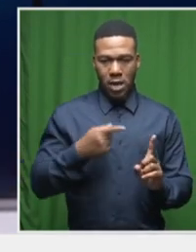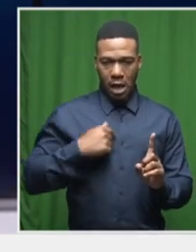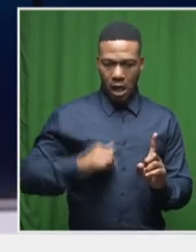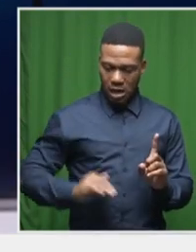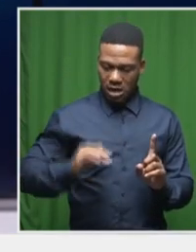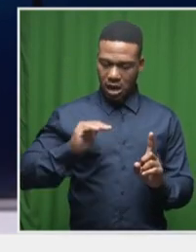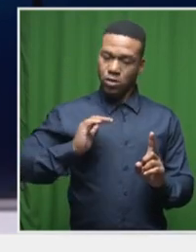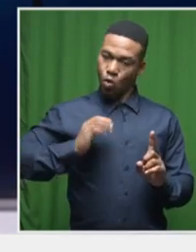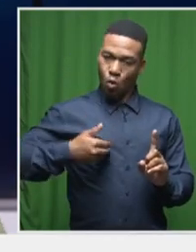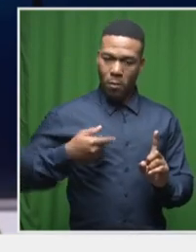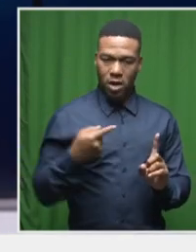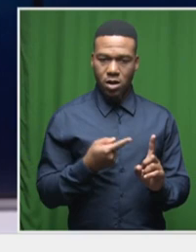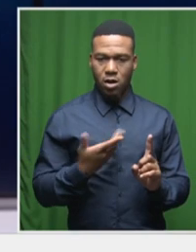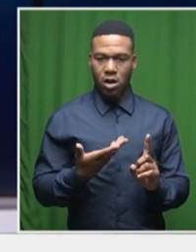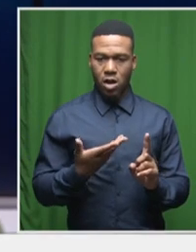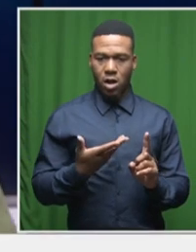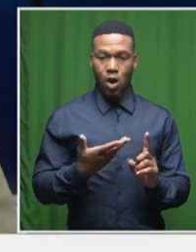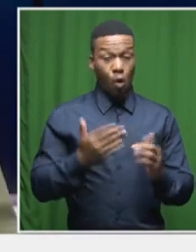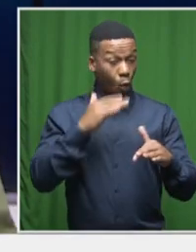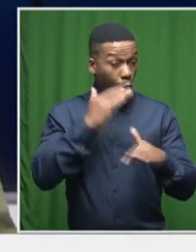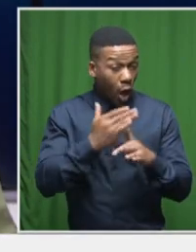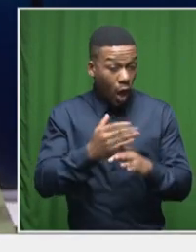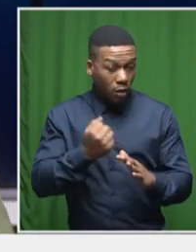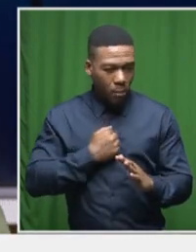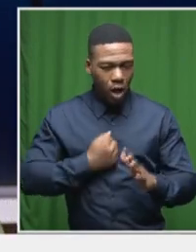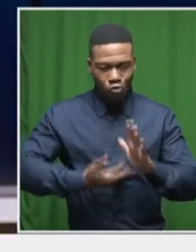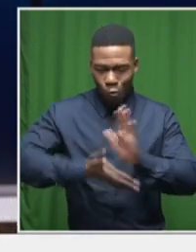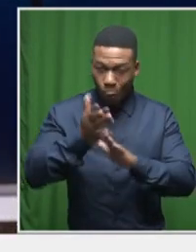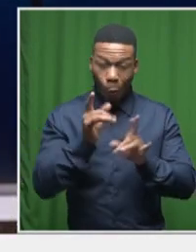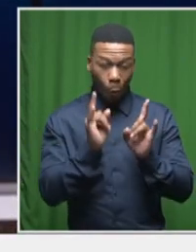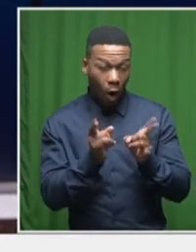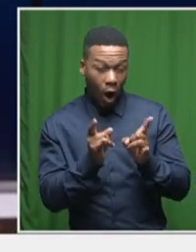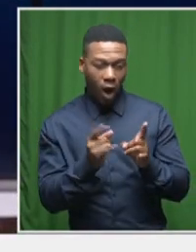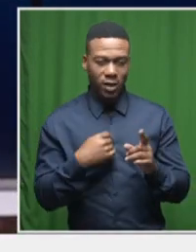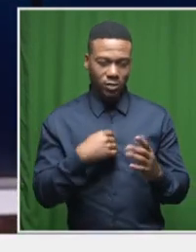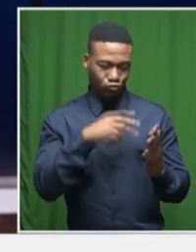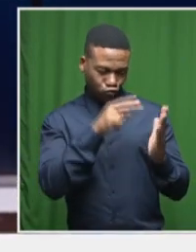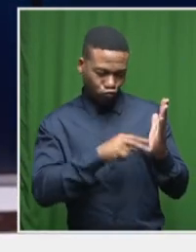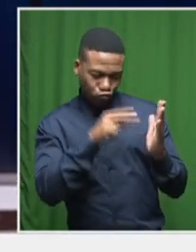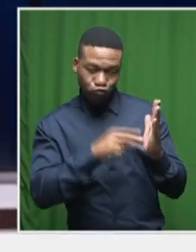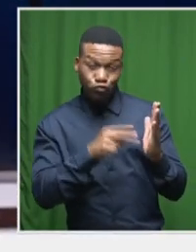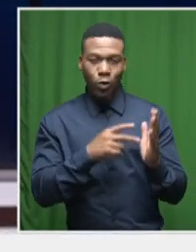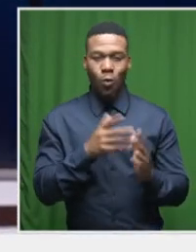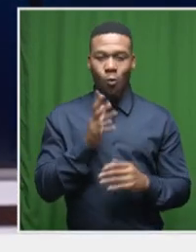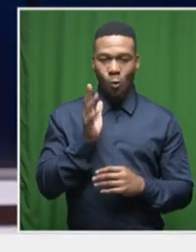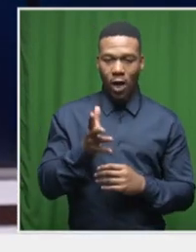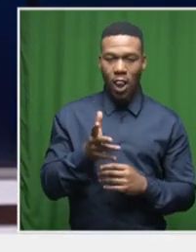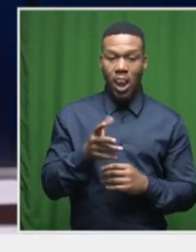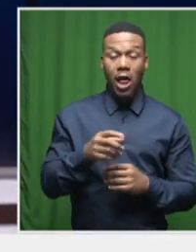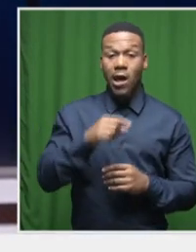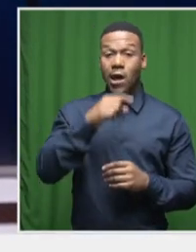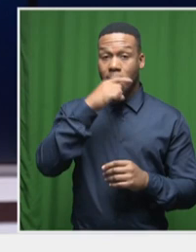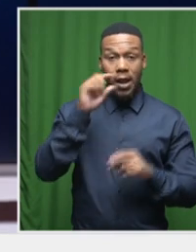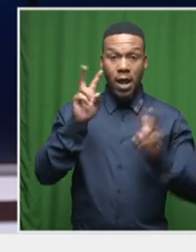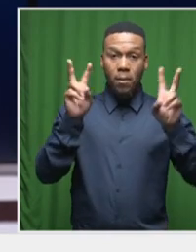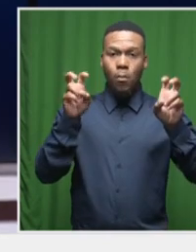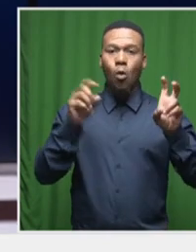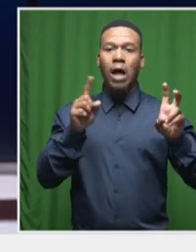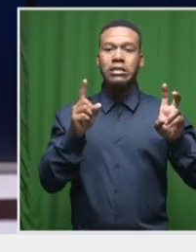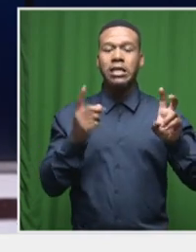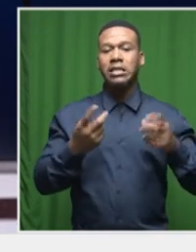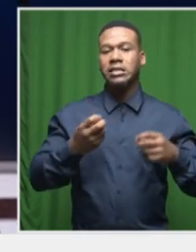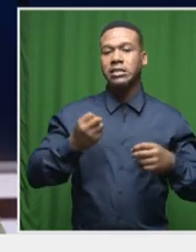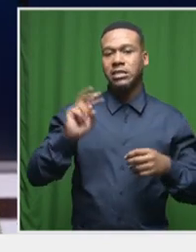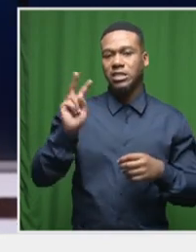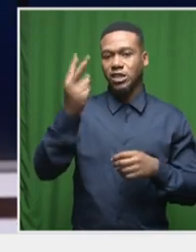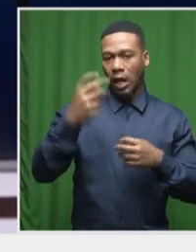Yeah. And with my project, when you go watch it, you will see yourself that it's called Second Chance, because everyone